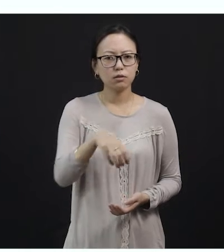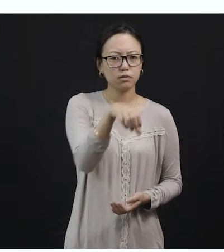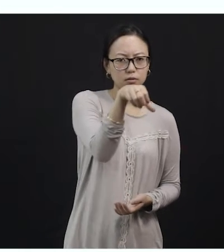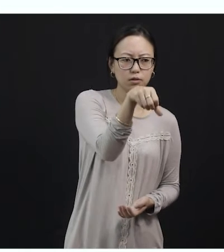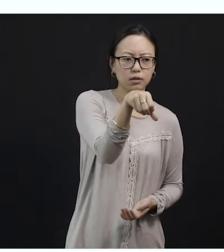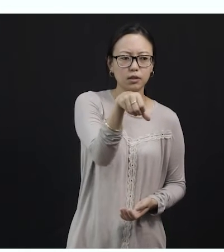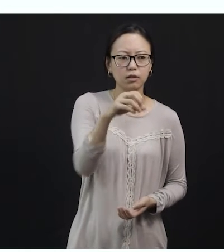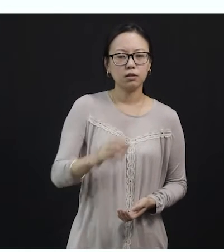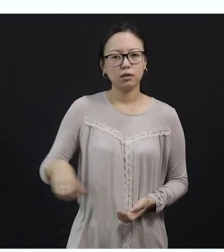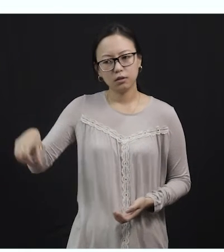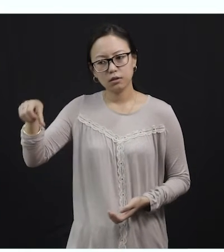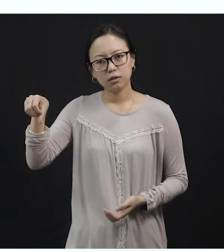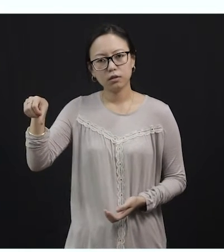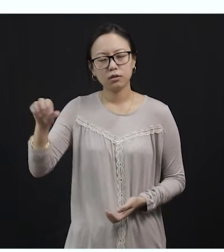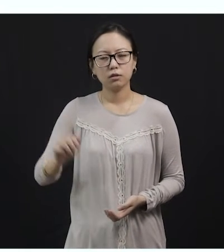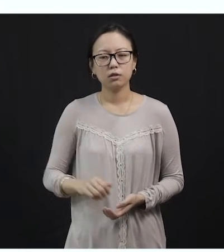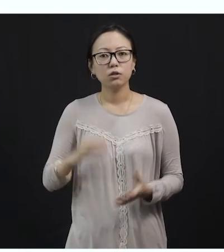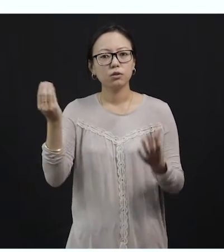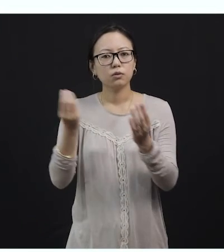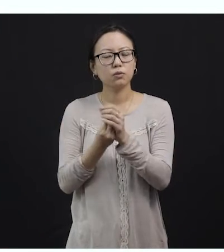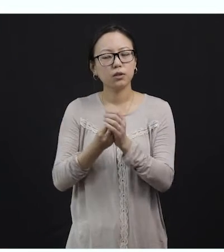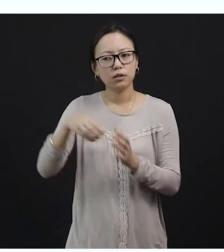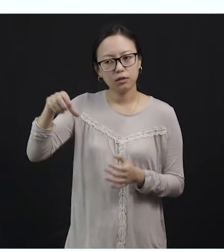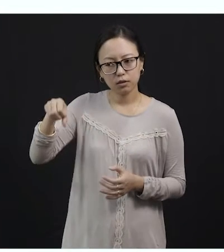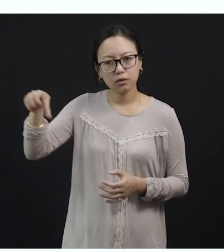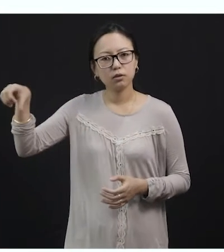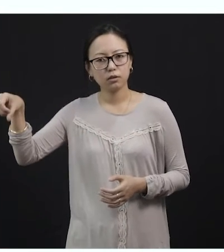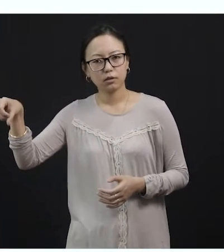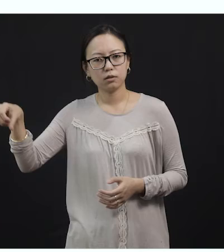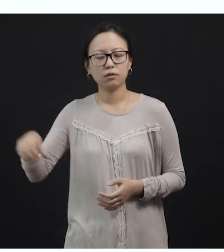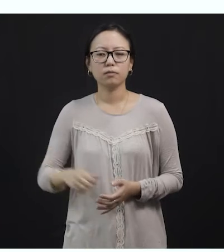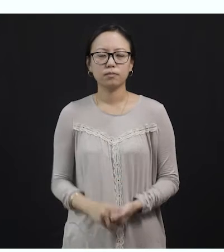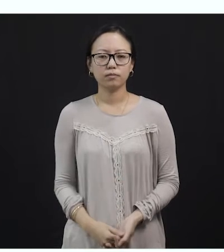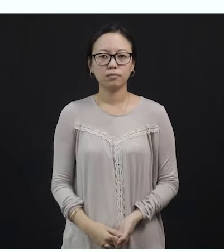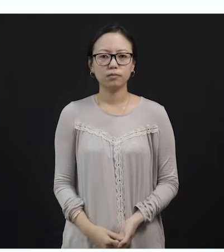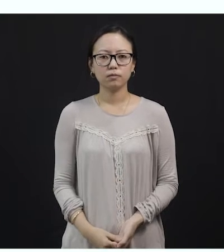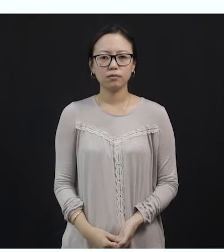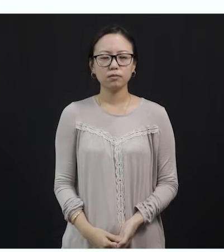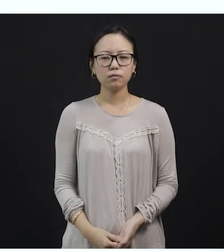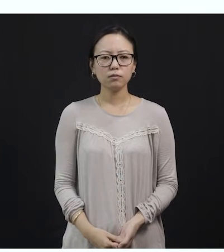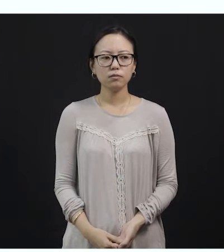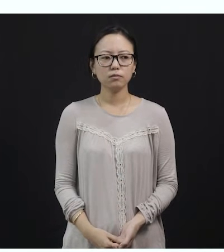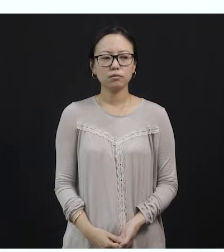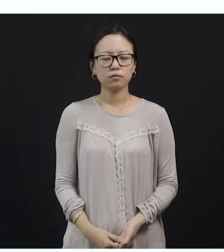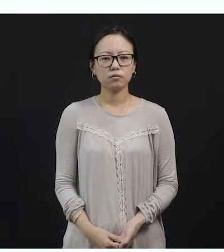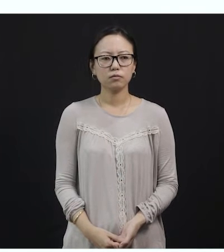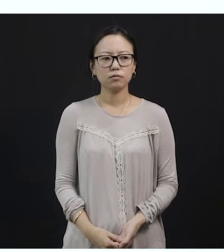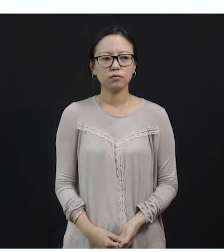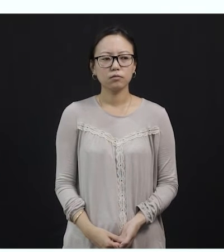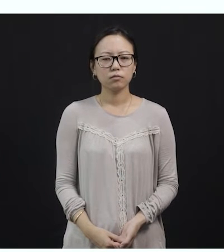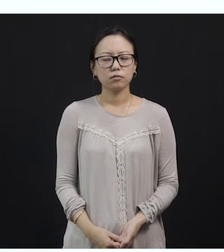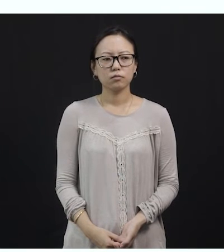tenths, 9 ones is equal to 99. That is 99. All right, children?